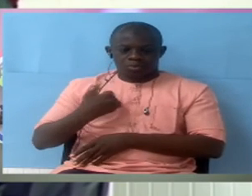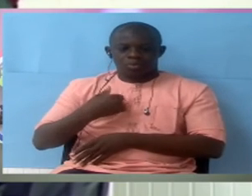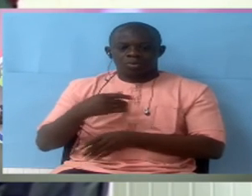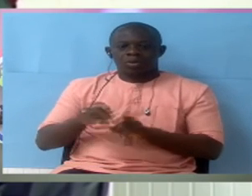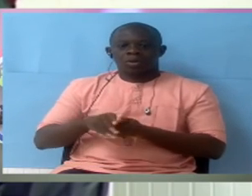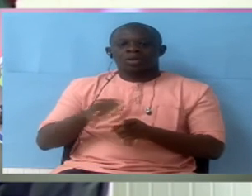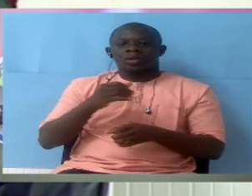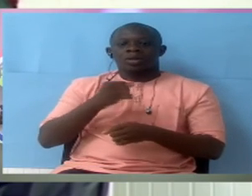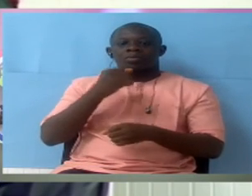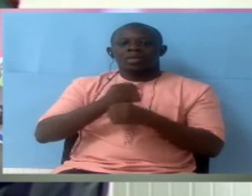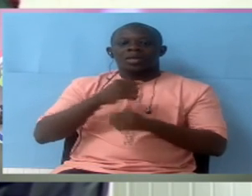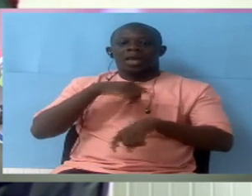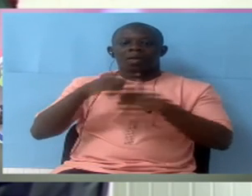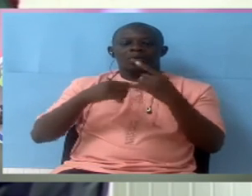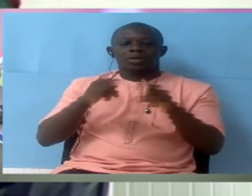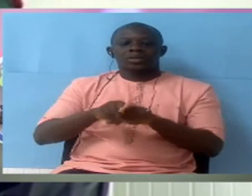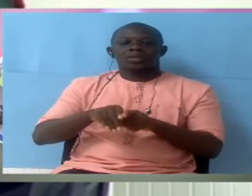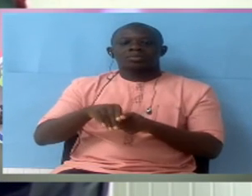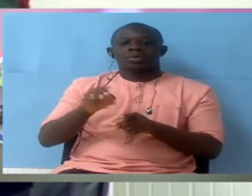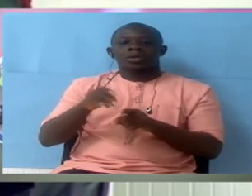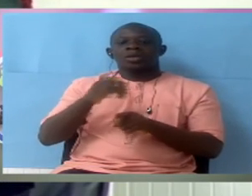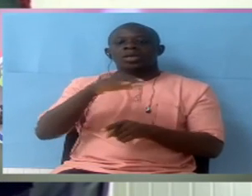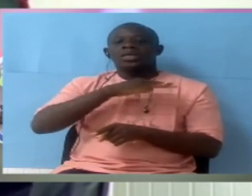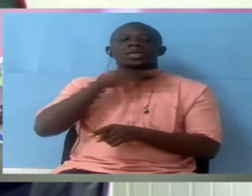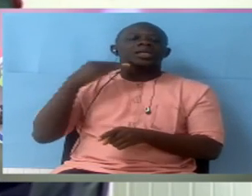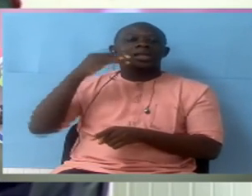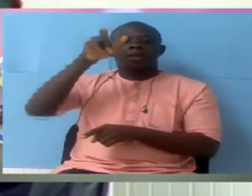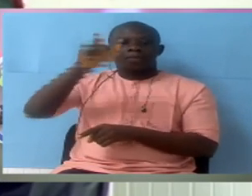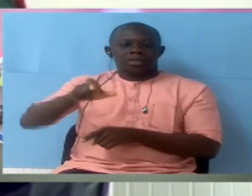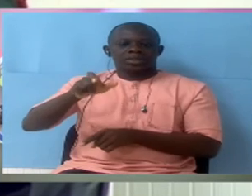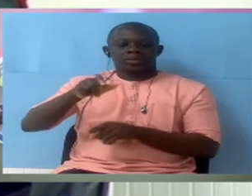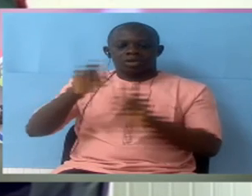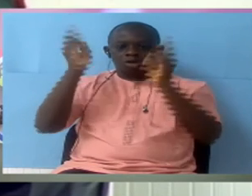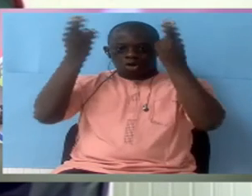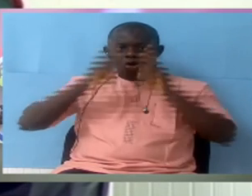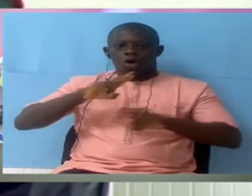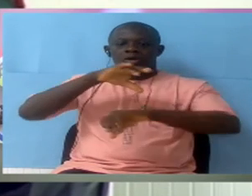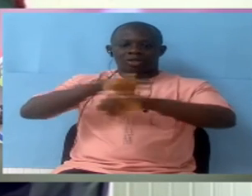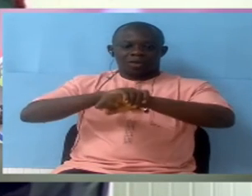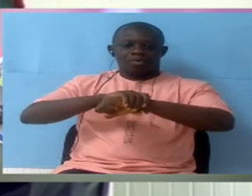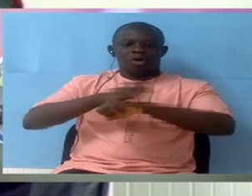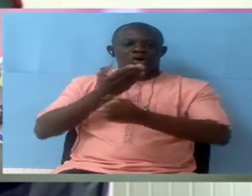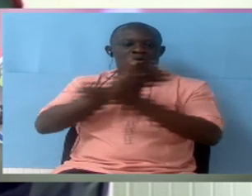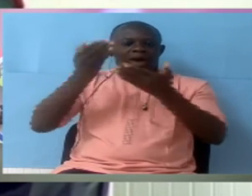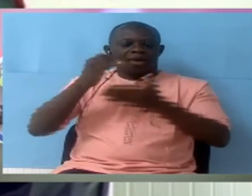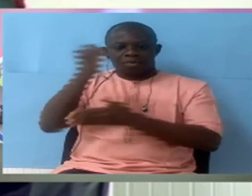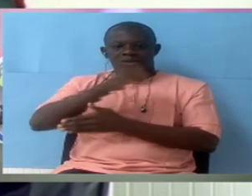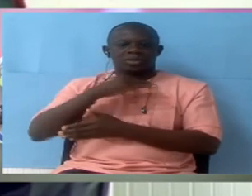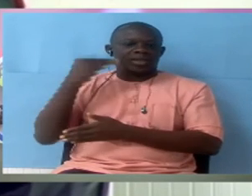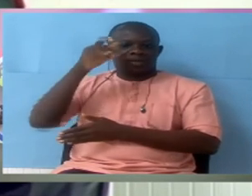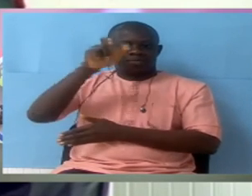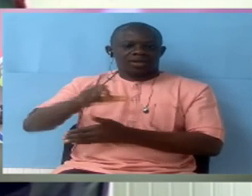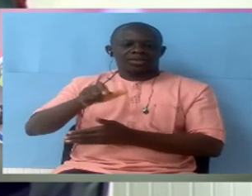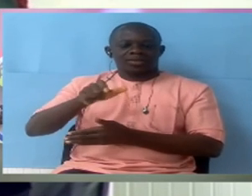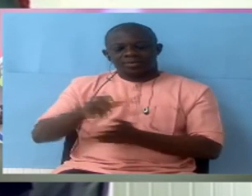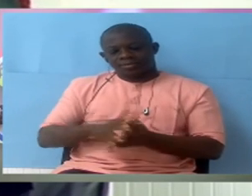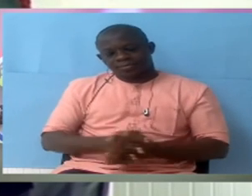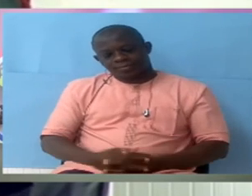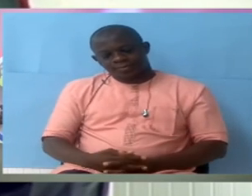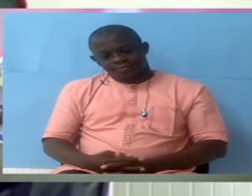we are charged with capital punishment, murder. Ñeneen ñi fa nek yeb liñ leen tumal moy ne dañ ray.